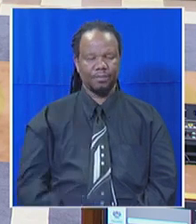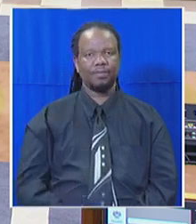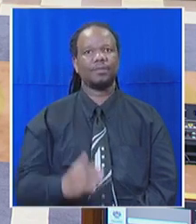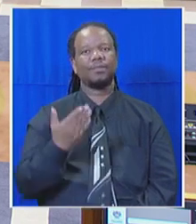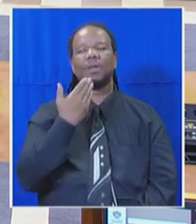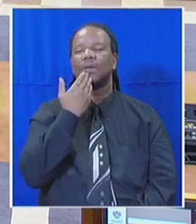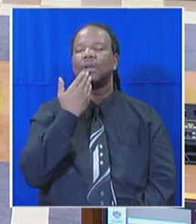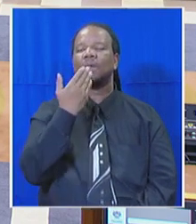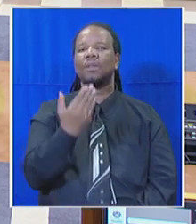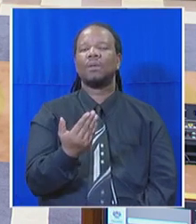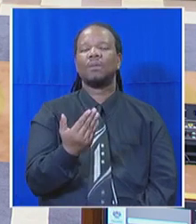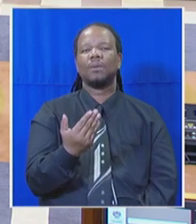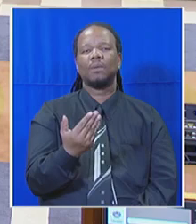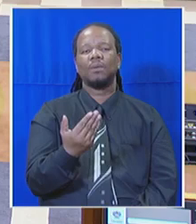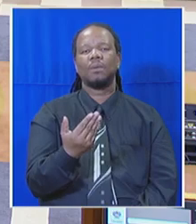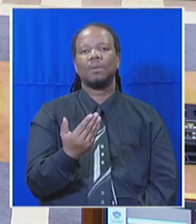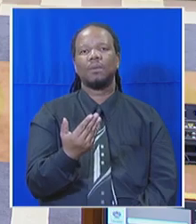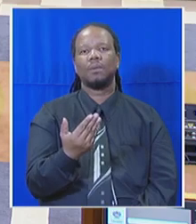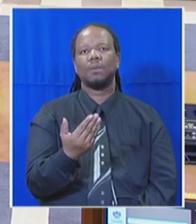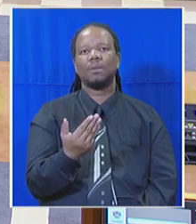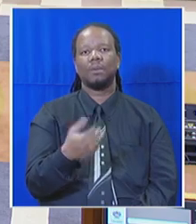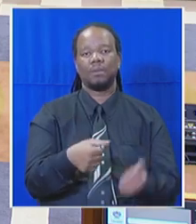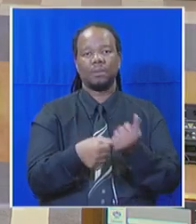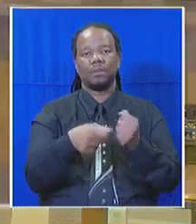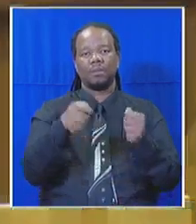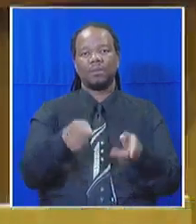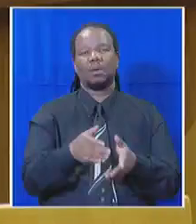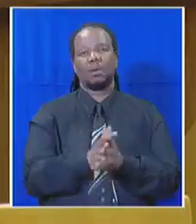Thank you, Honorable Deputy Speaker.